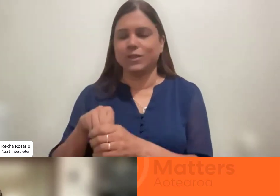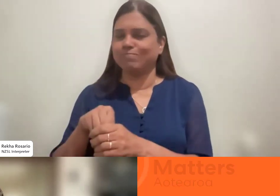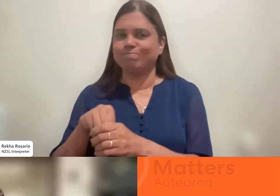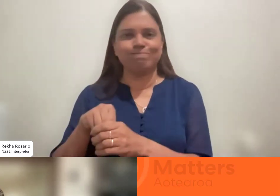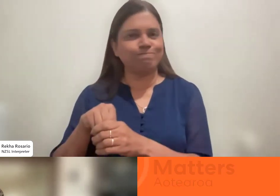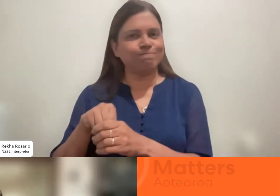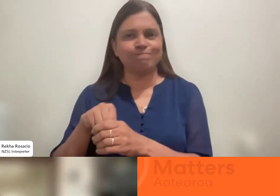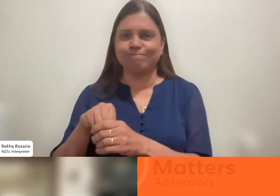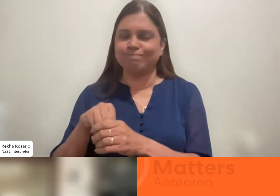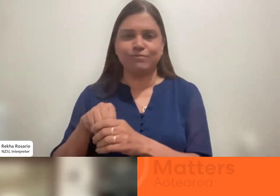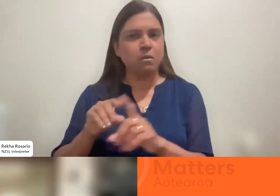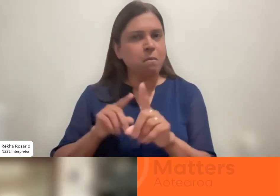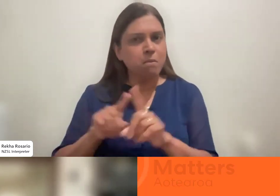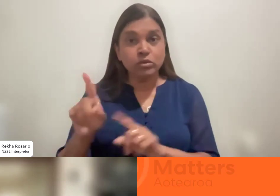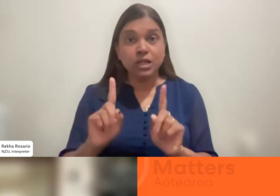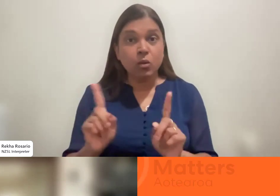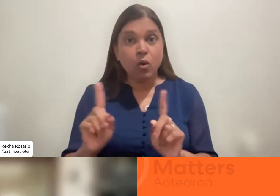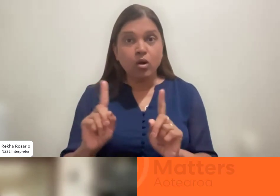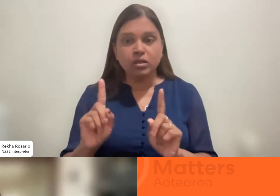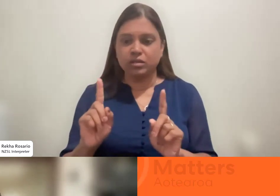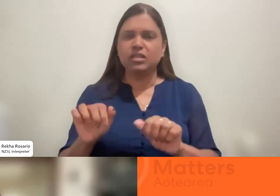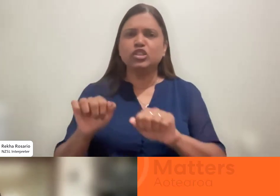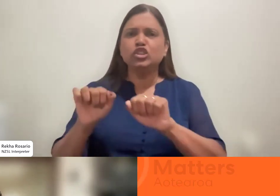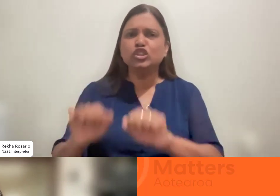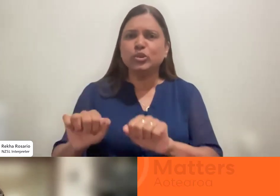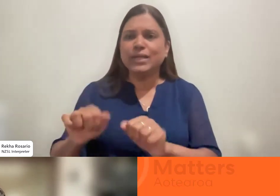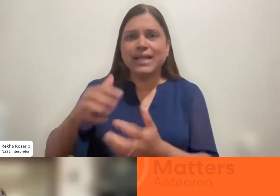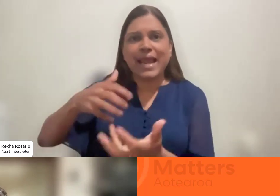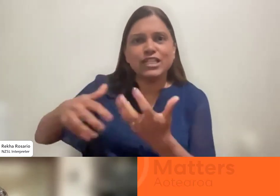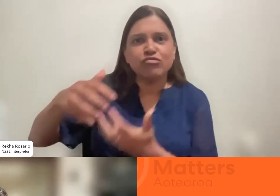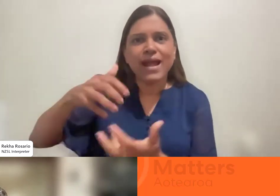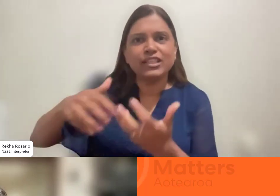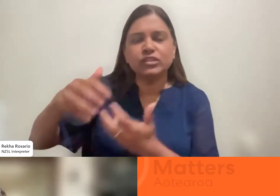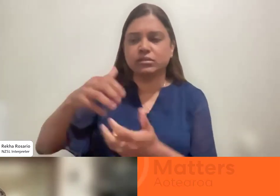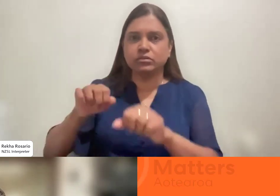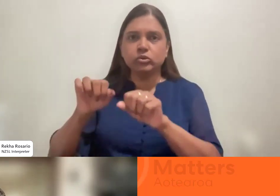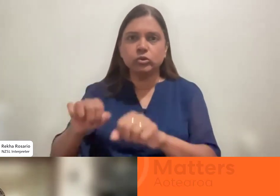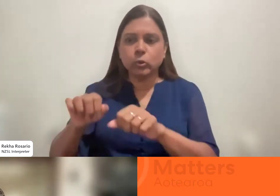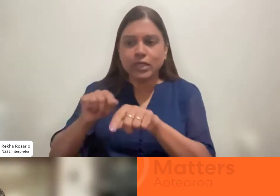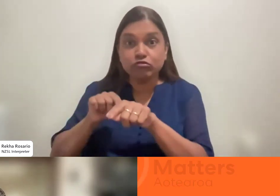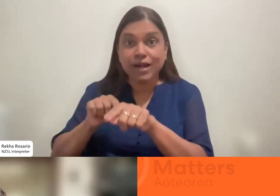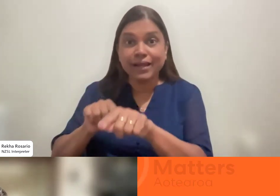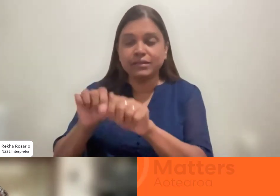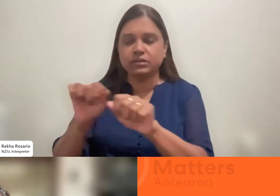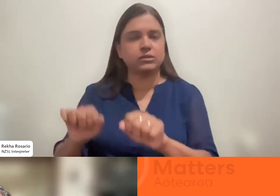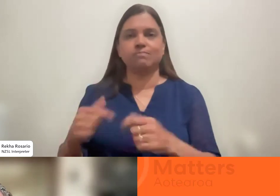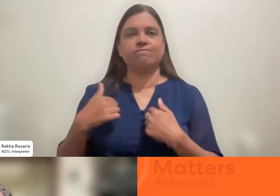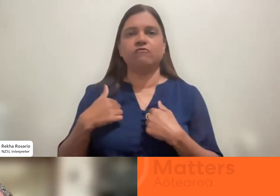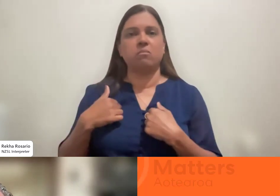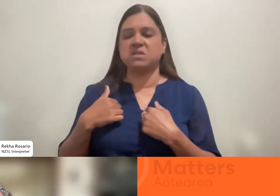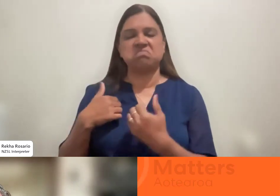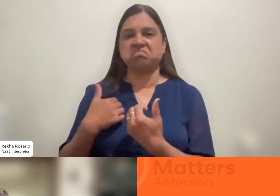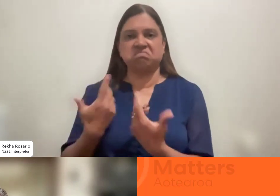is one that you use for student interactions and student tracking and things like that. It is in a single